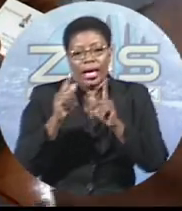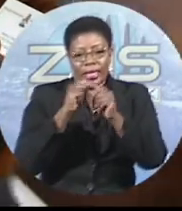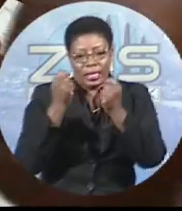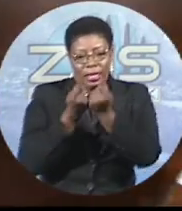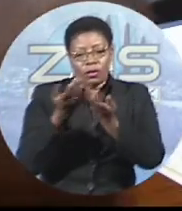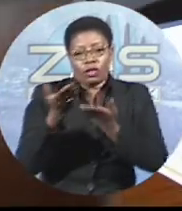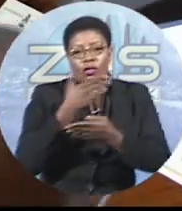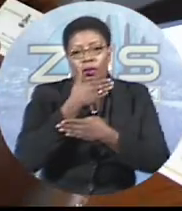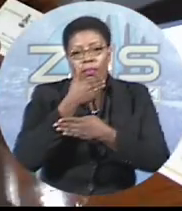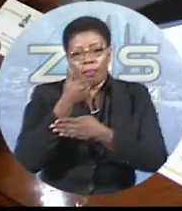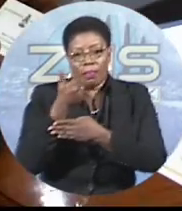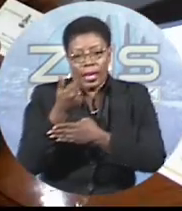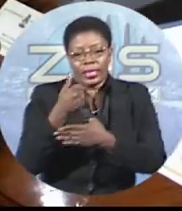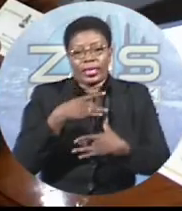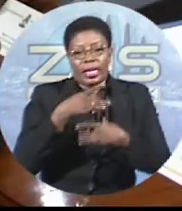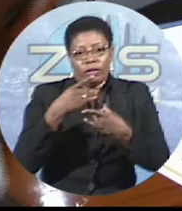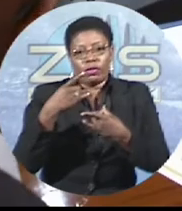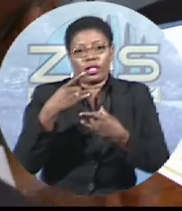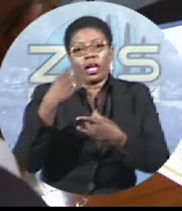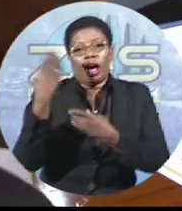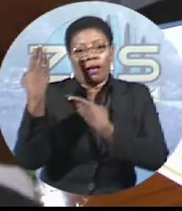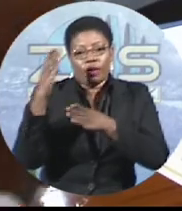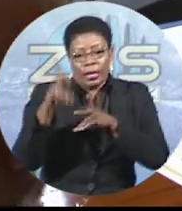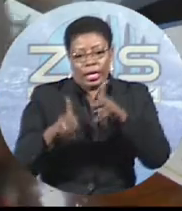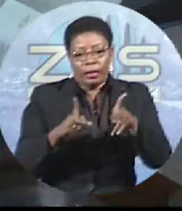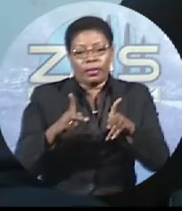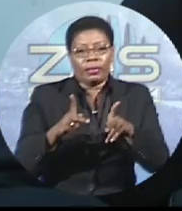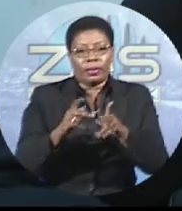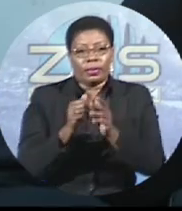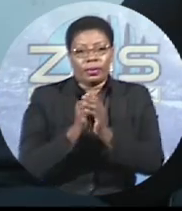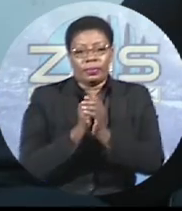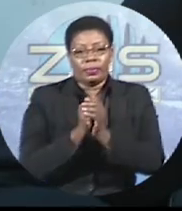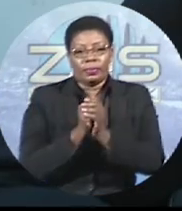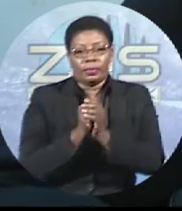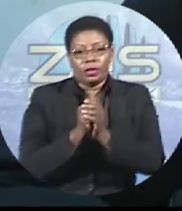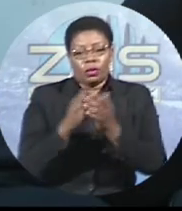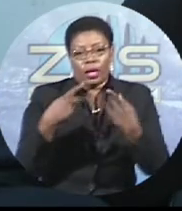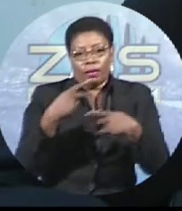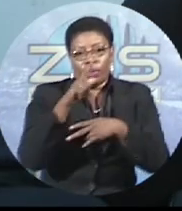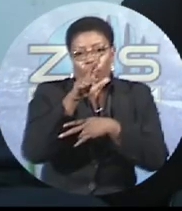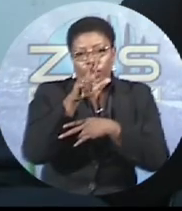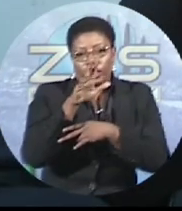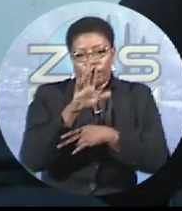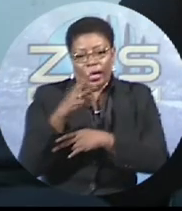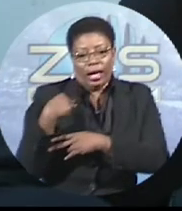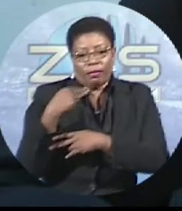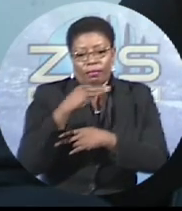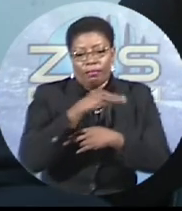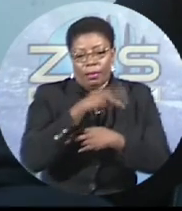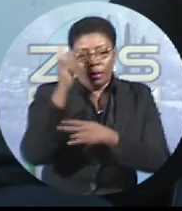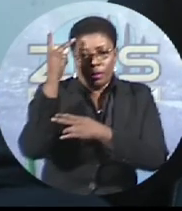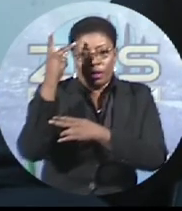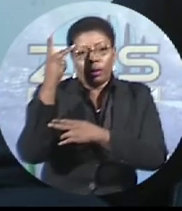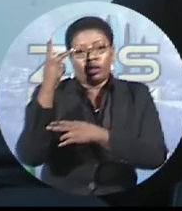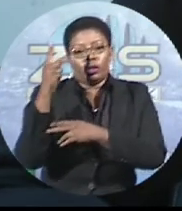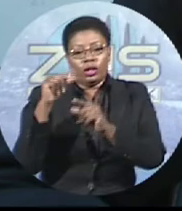best interest of the Bahamian people. We have a 35-member parliamentary